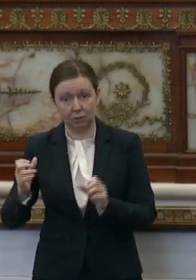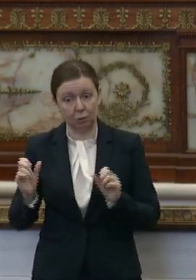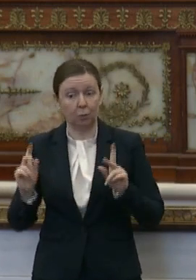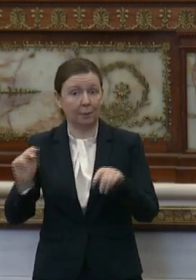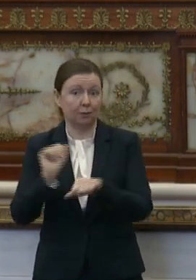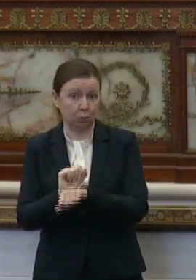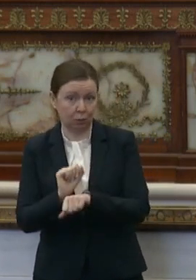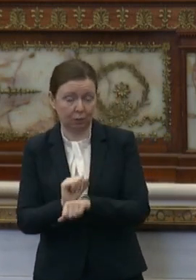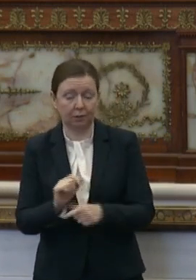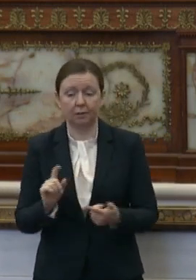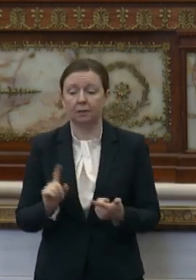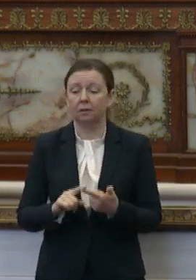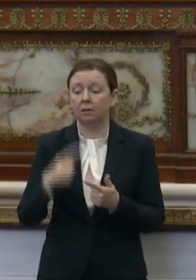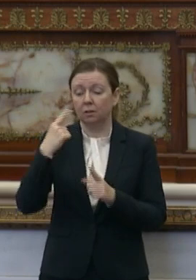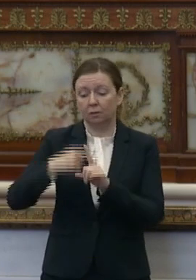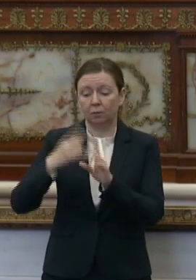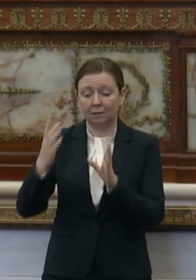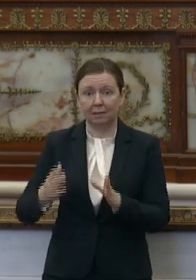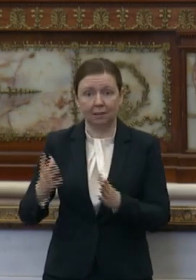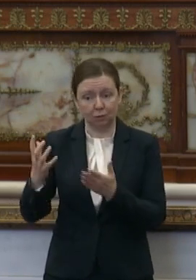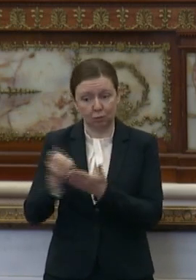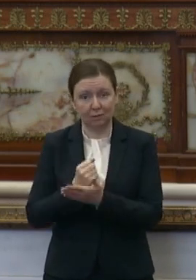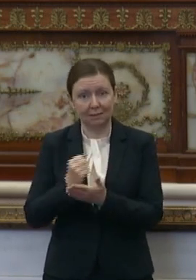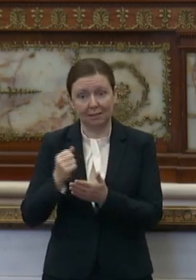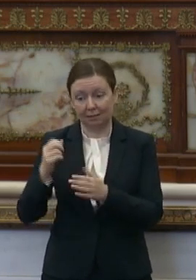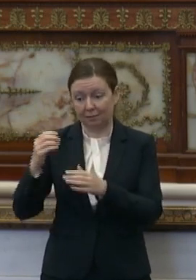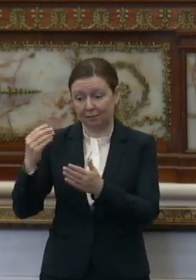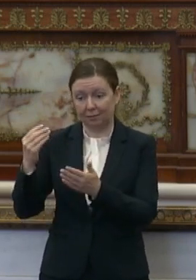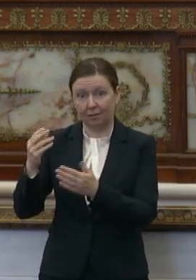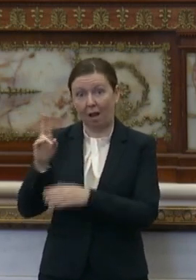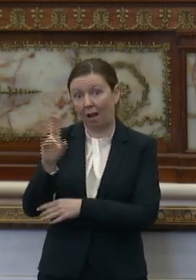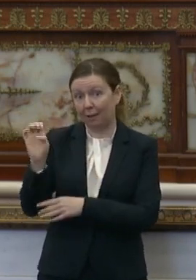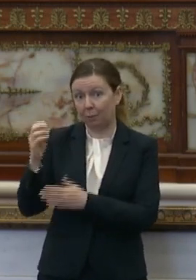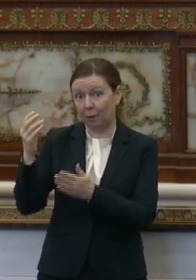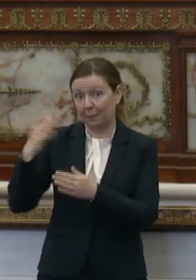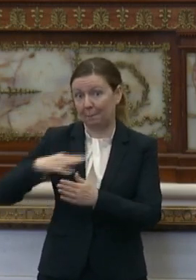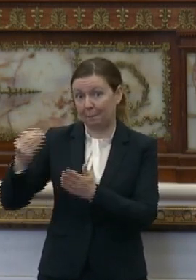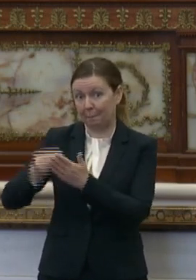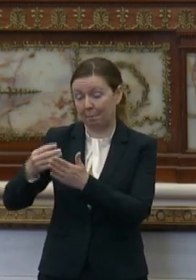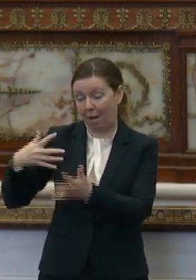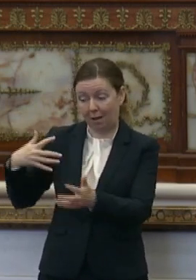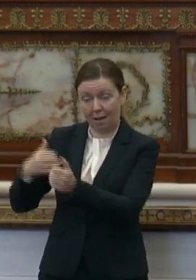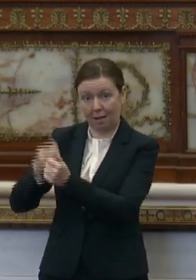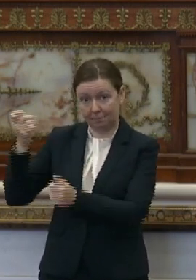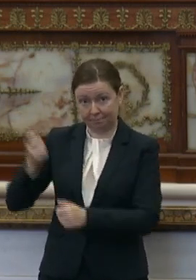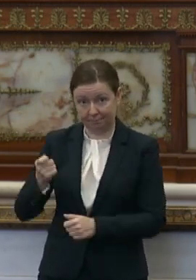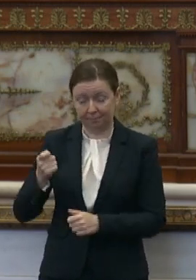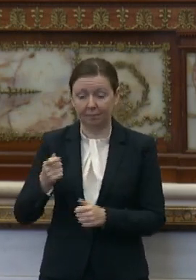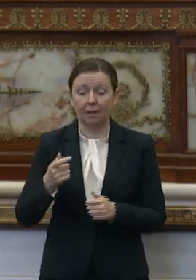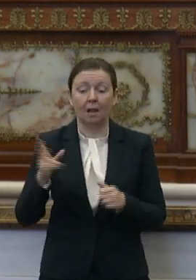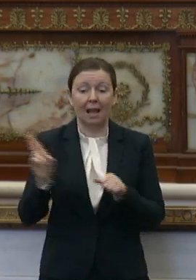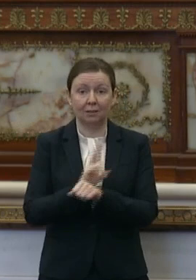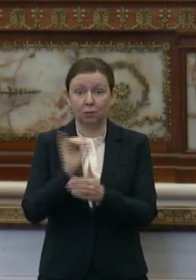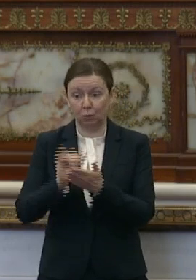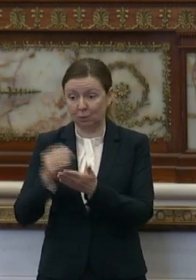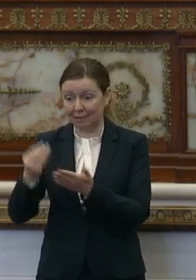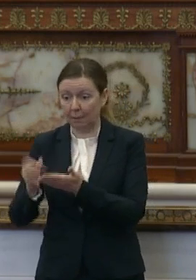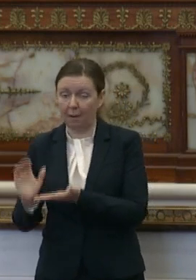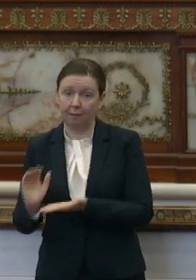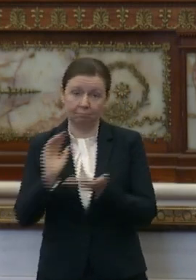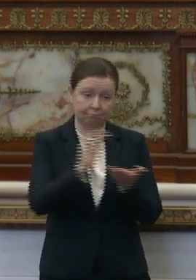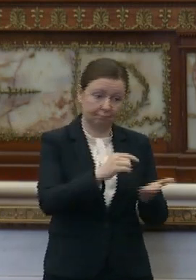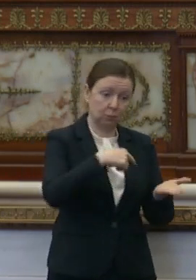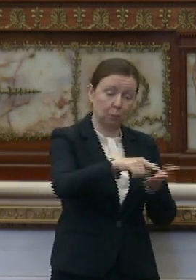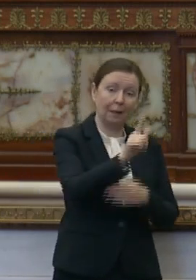work, for tenants to receive back unemployment benefits and government assistance, and to use this money to